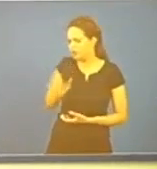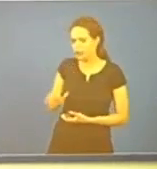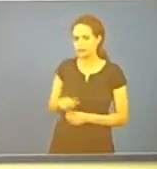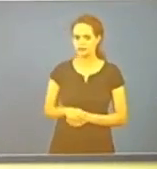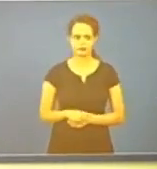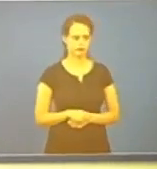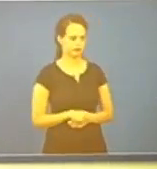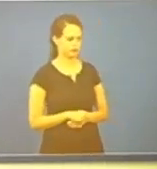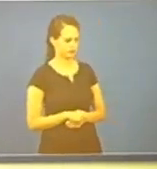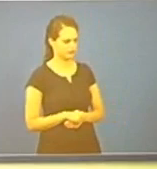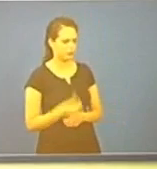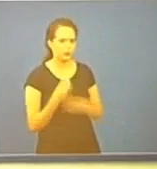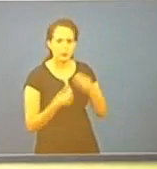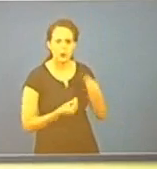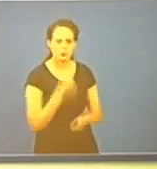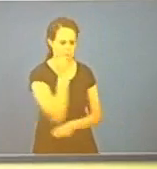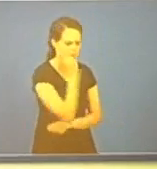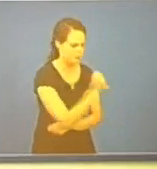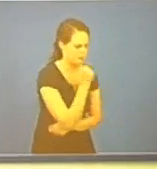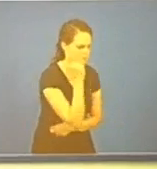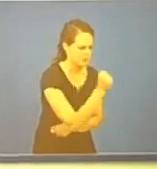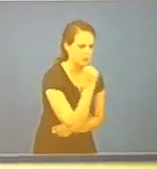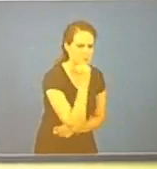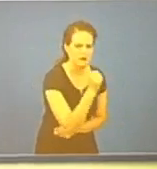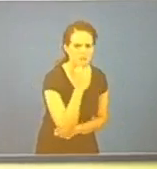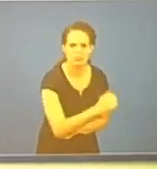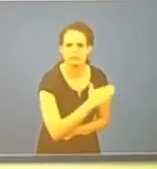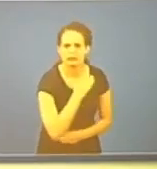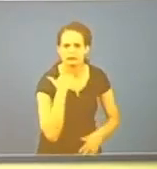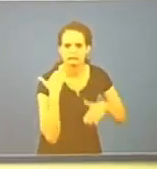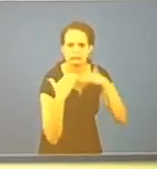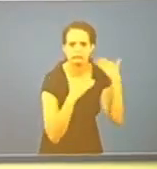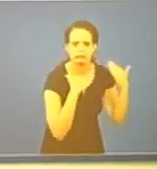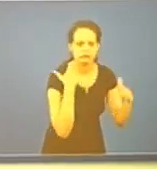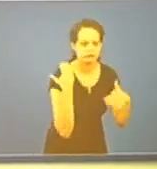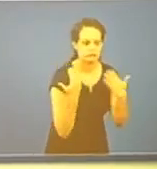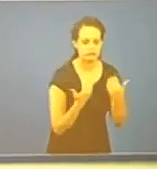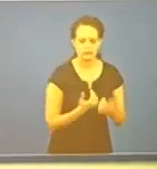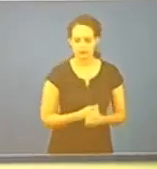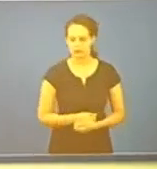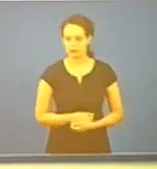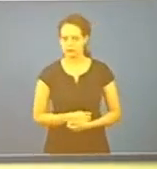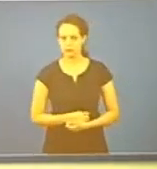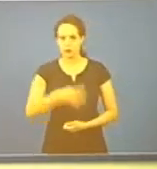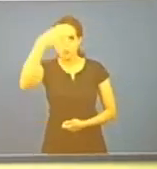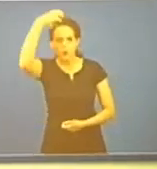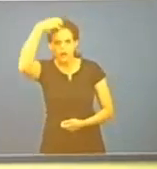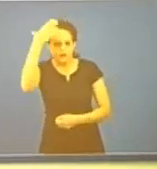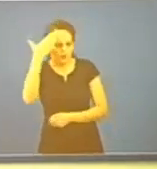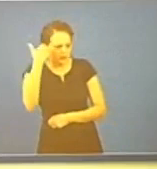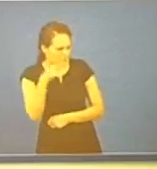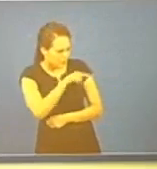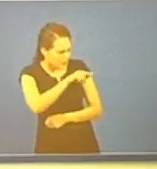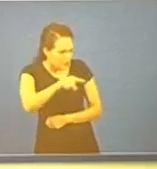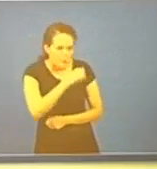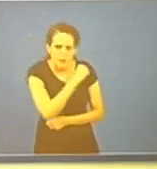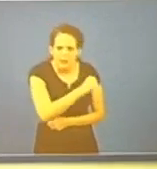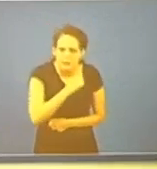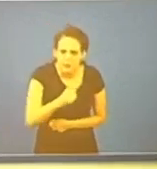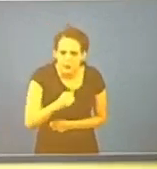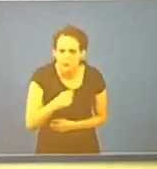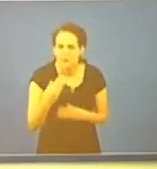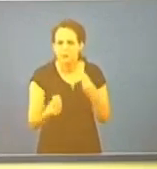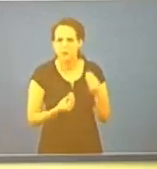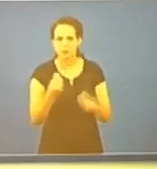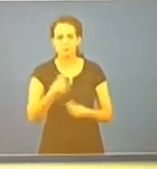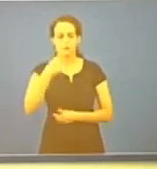treat them and spitefully, and killed them. But when the king heard about it, he was furious, and he sent out his